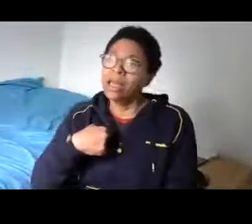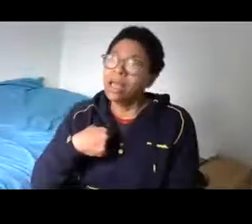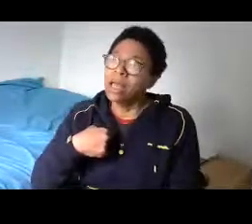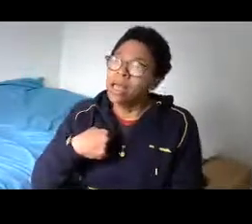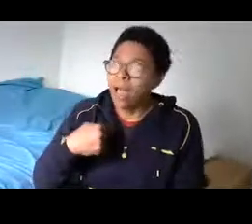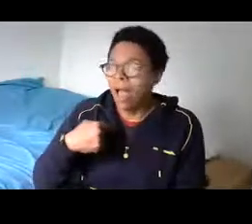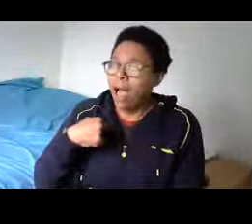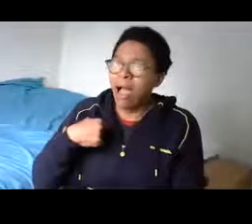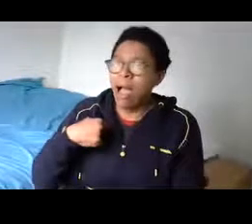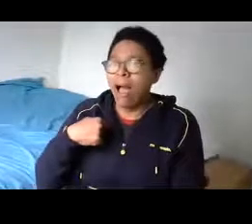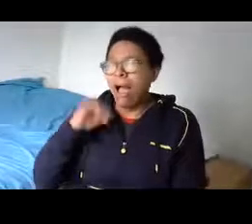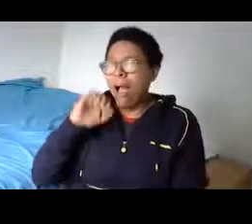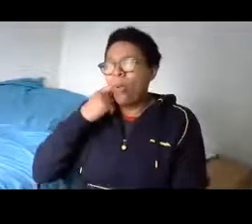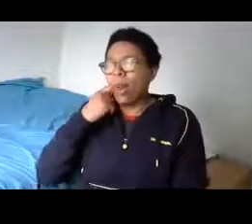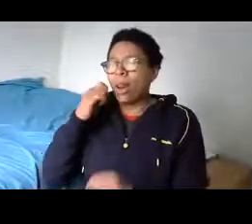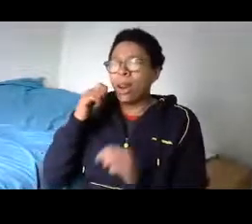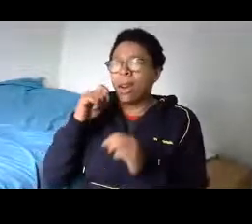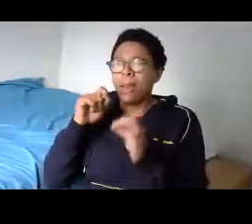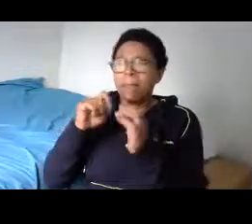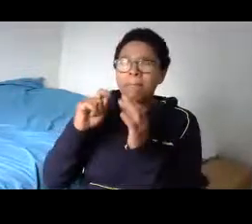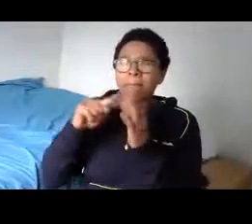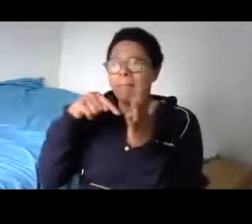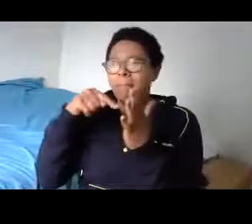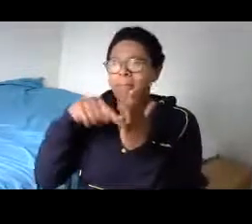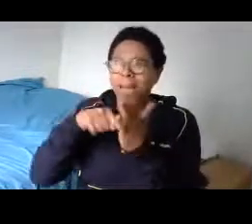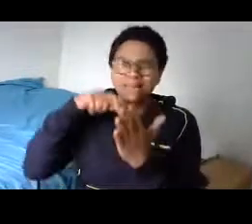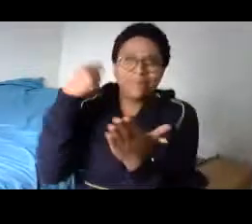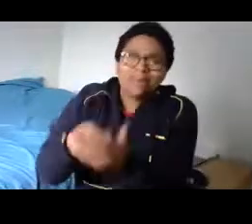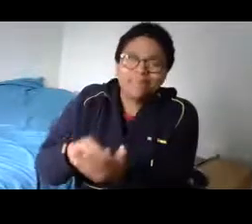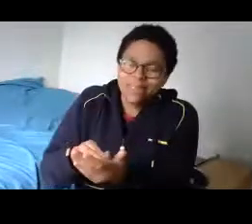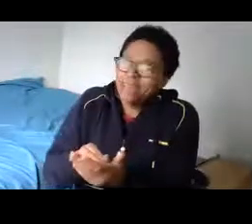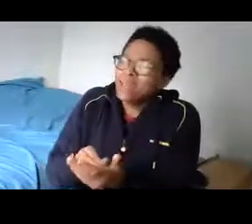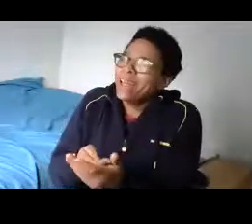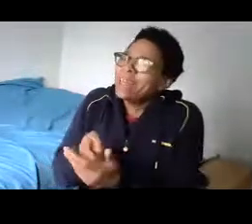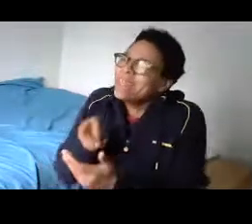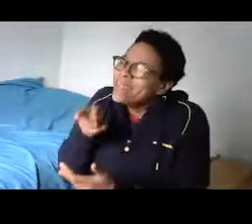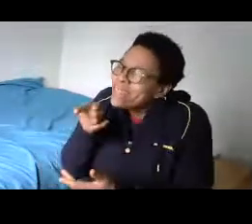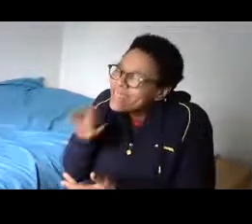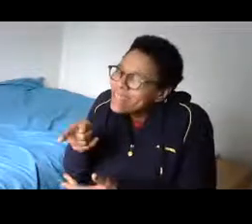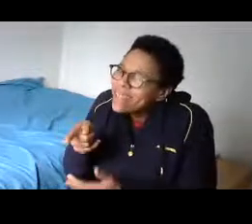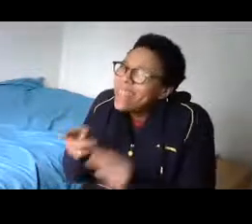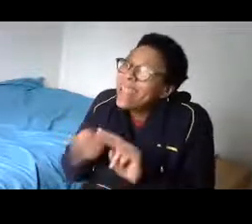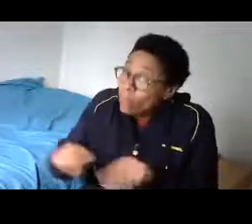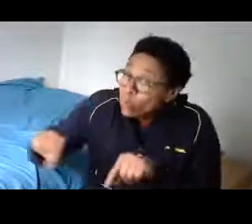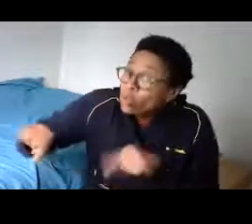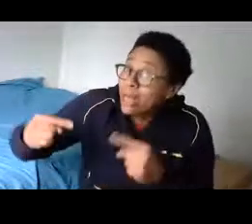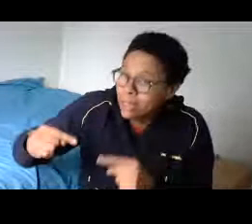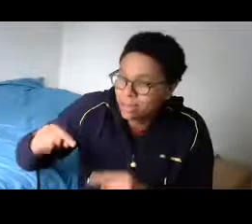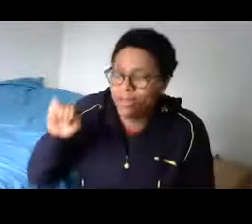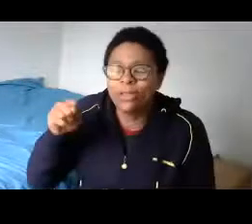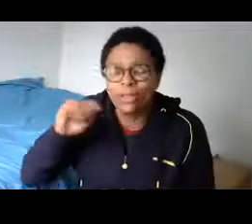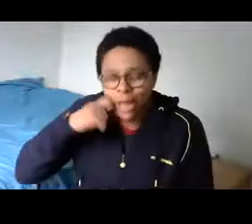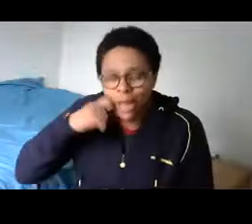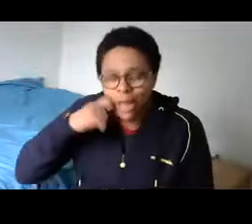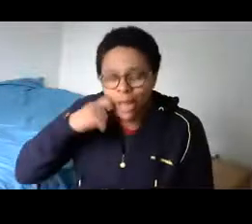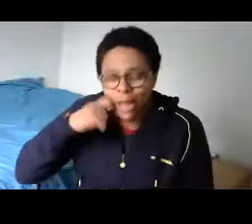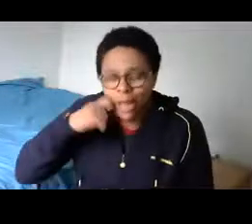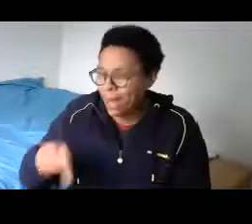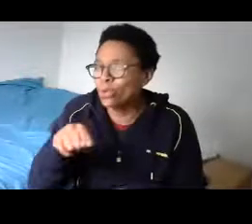that they will allow you to have money on your account as an exemption.